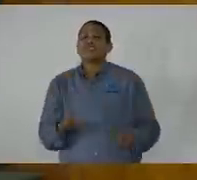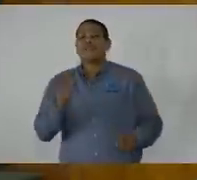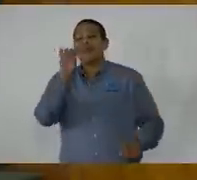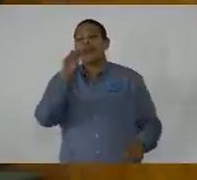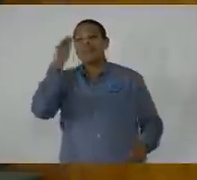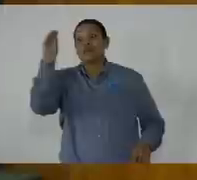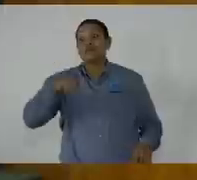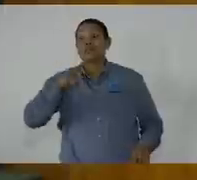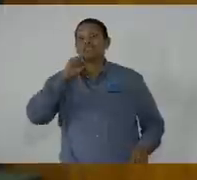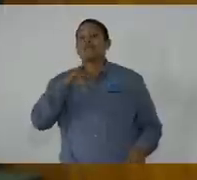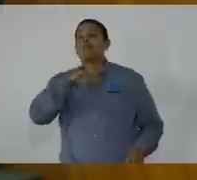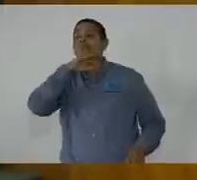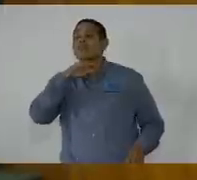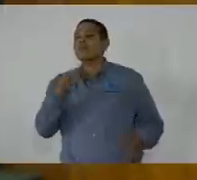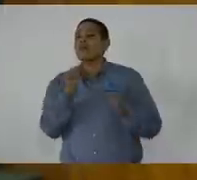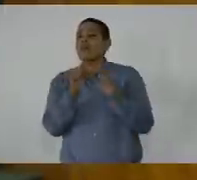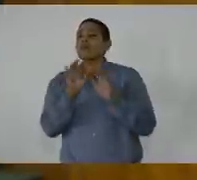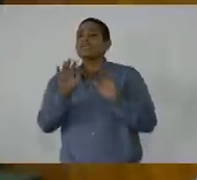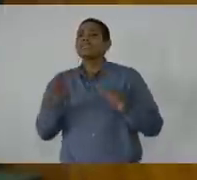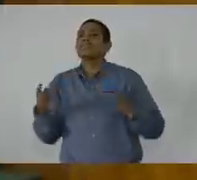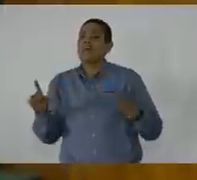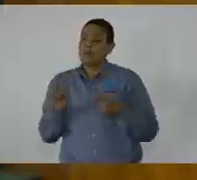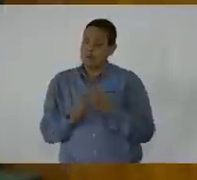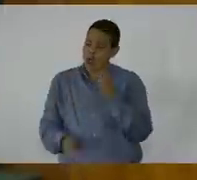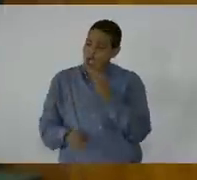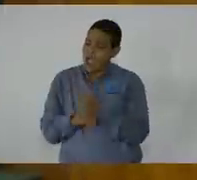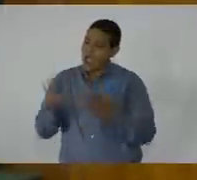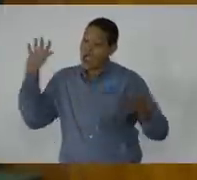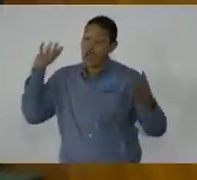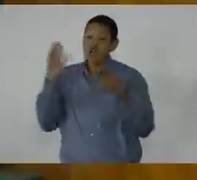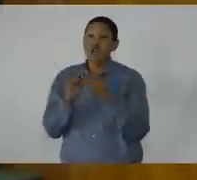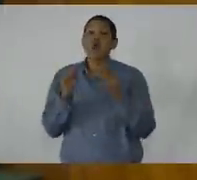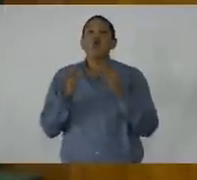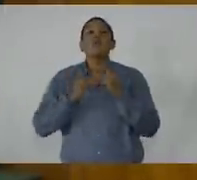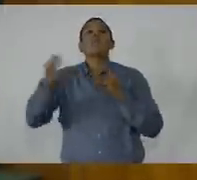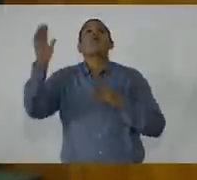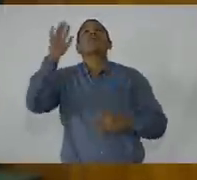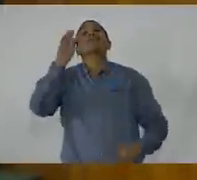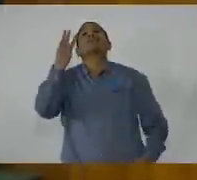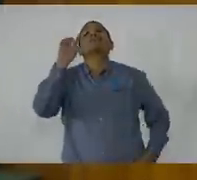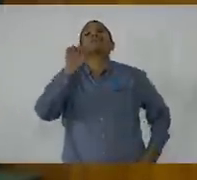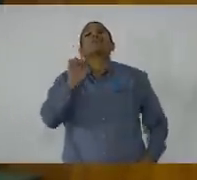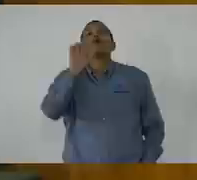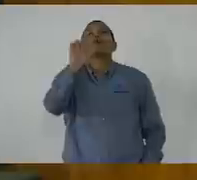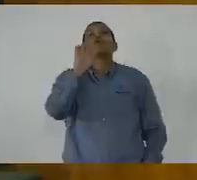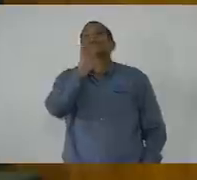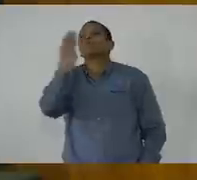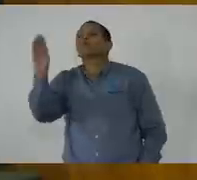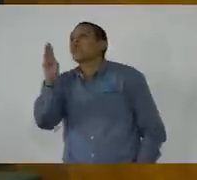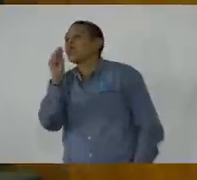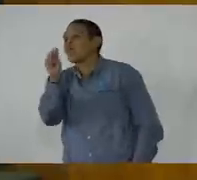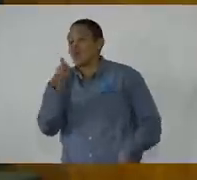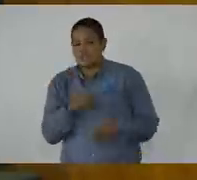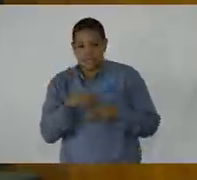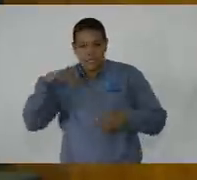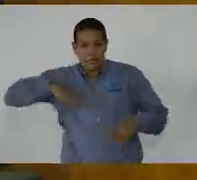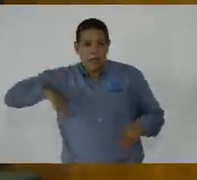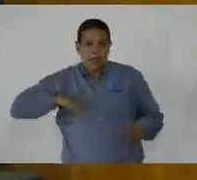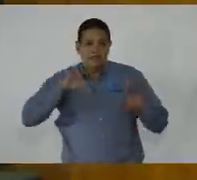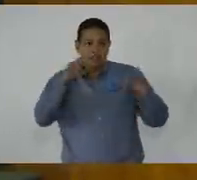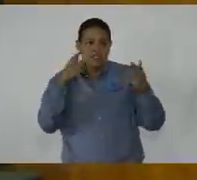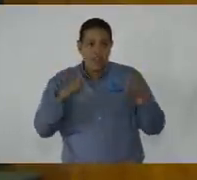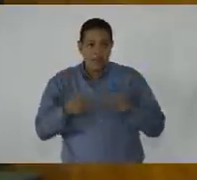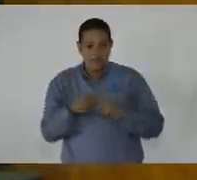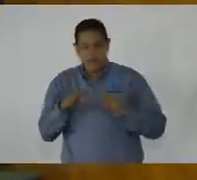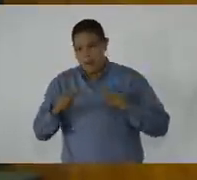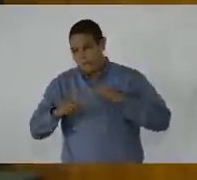of the anti-competitive cases and accrued more than $6.3 billion in benefits from